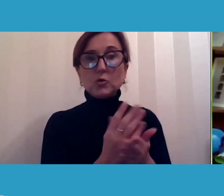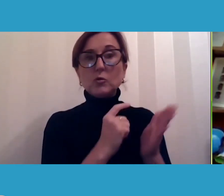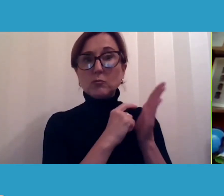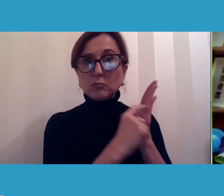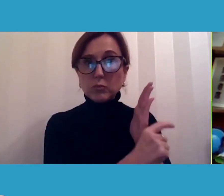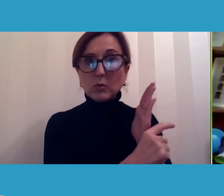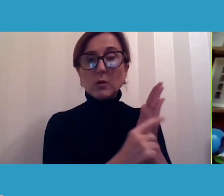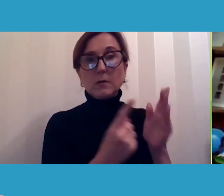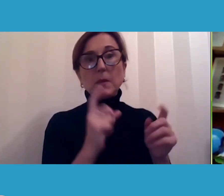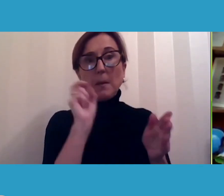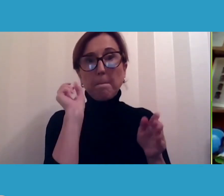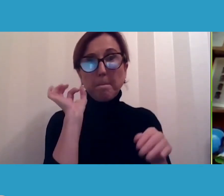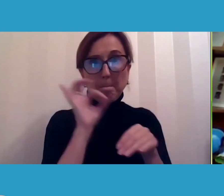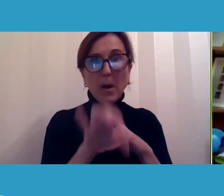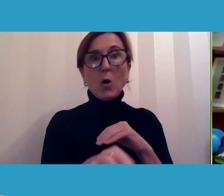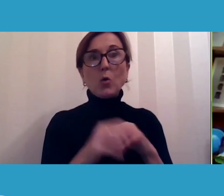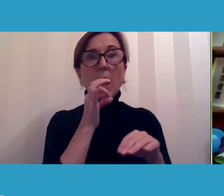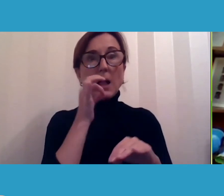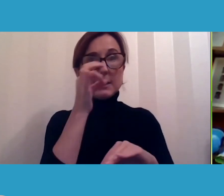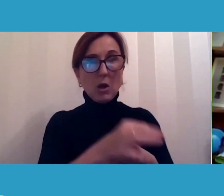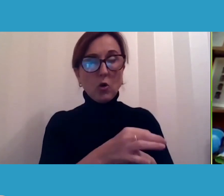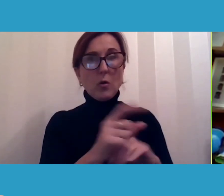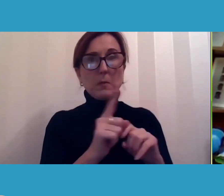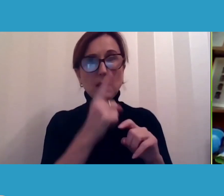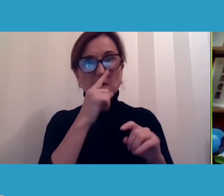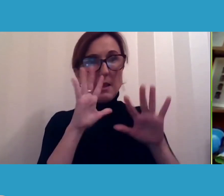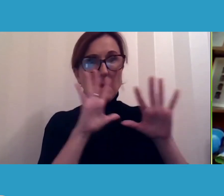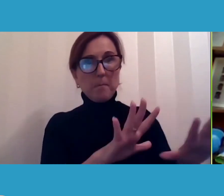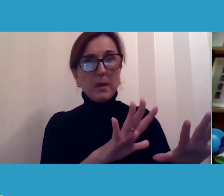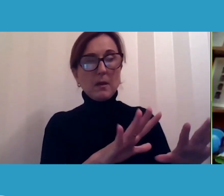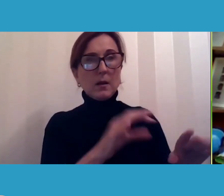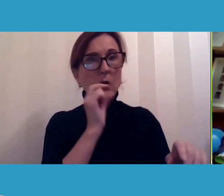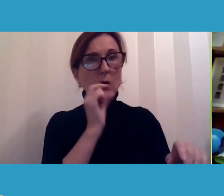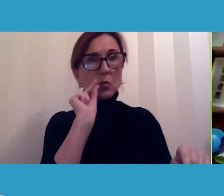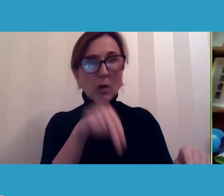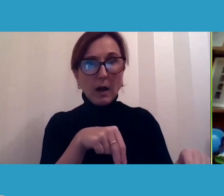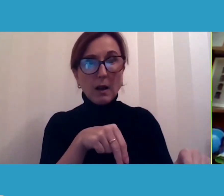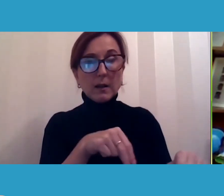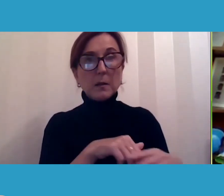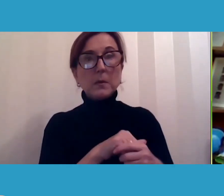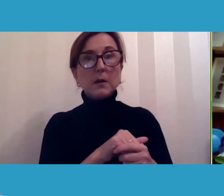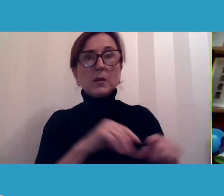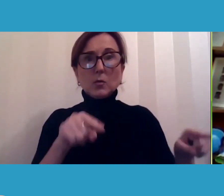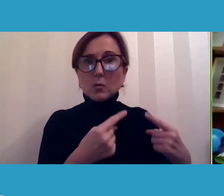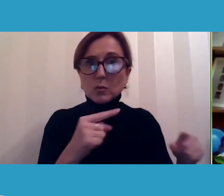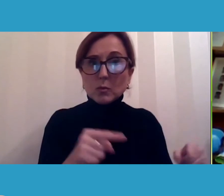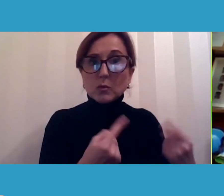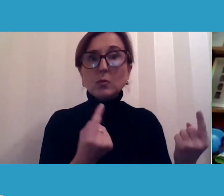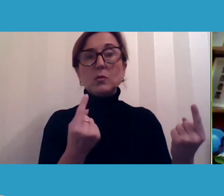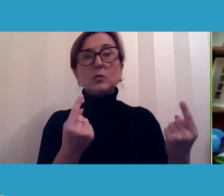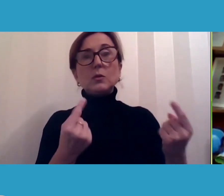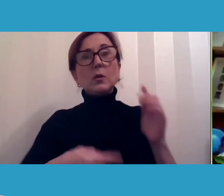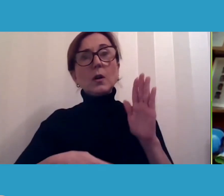and international human rights organizations documents, it is still insufficient when it comes